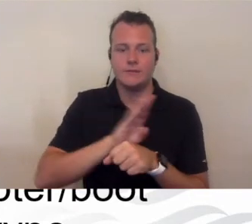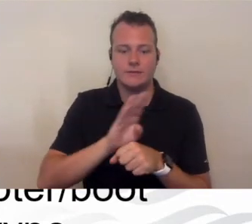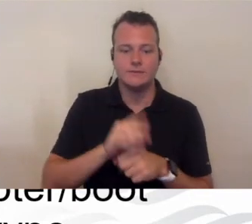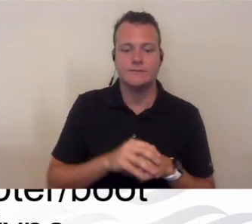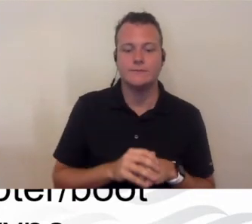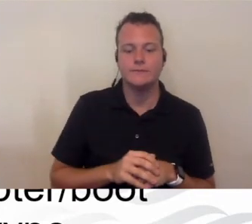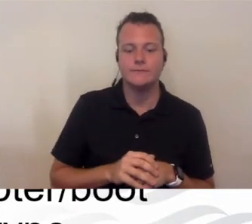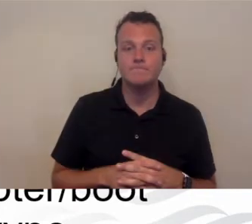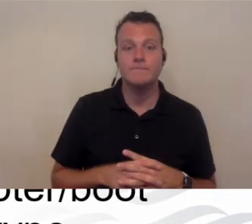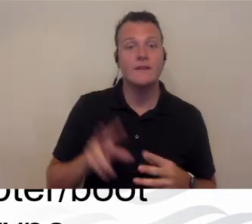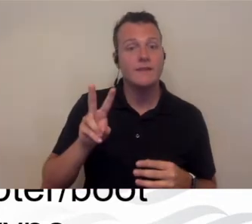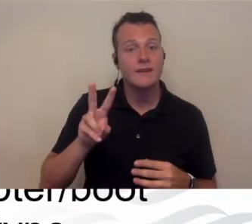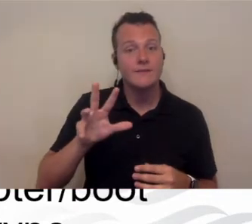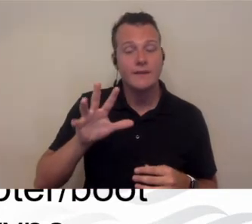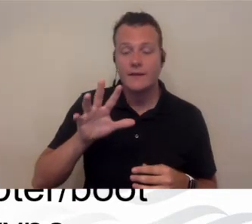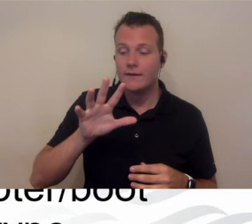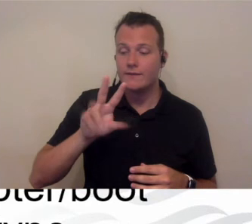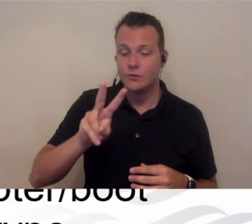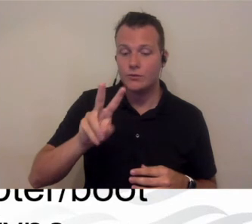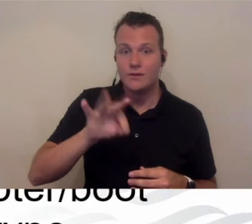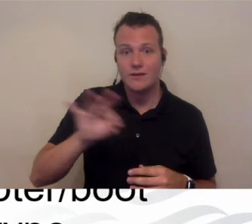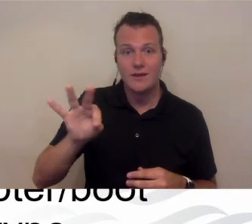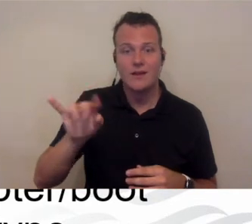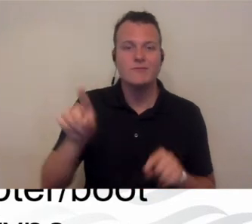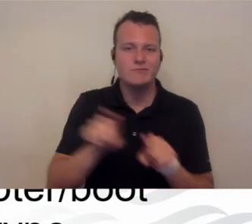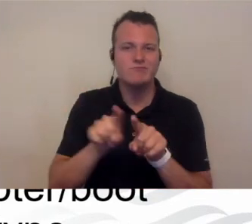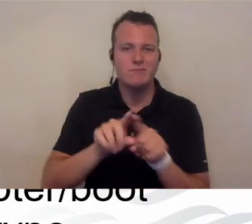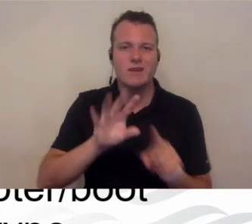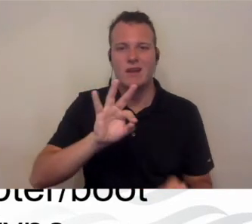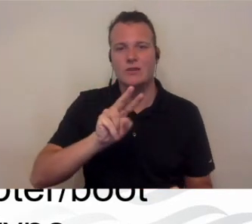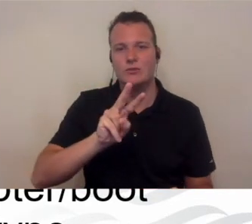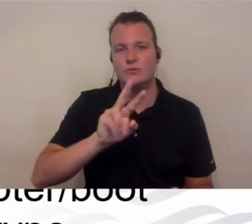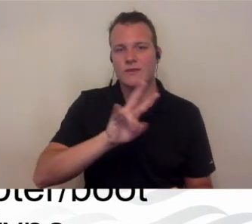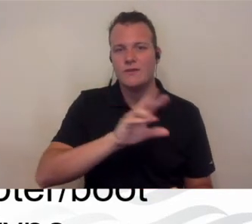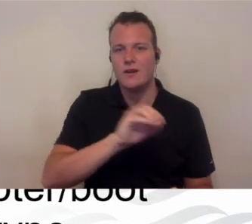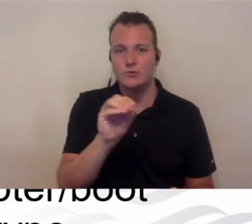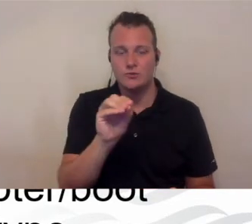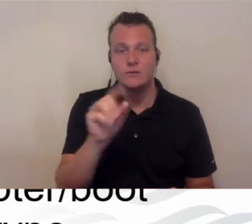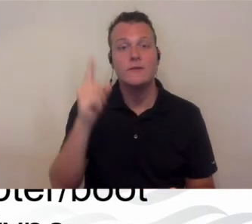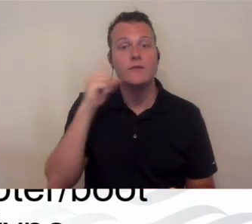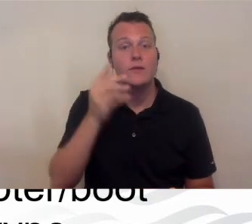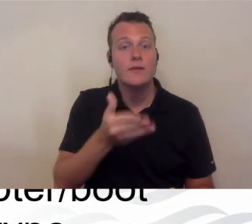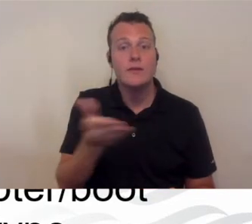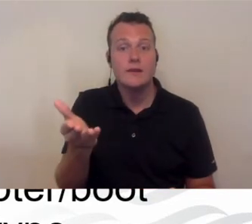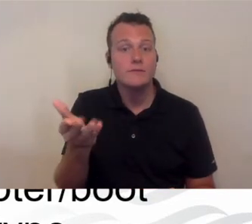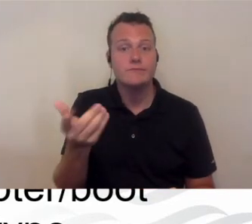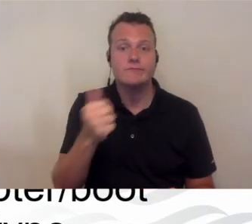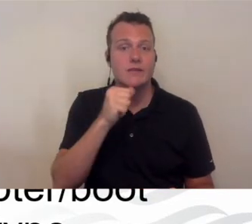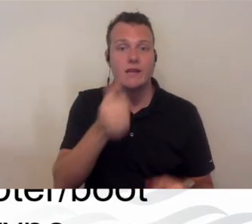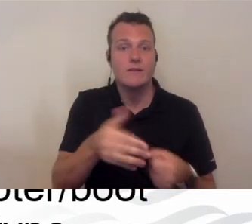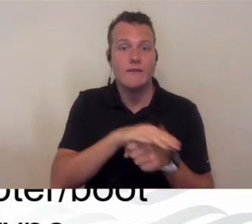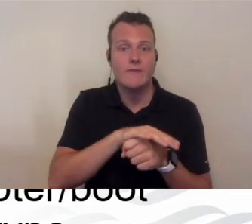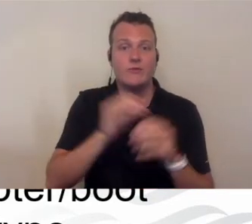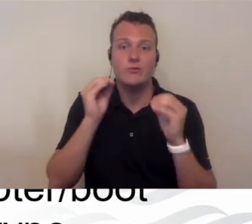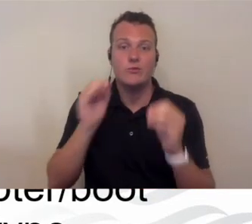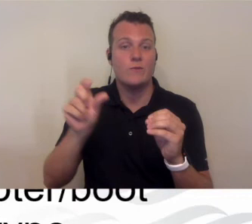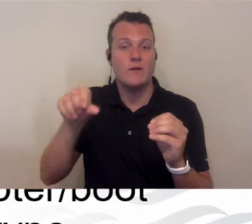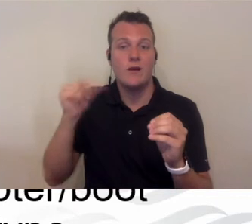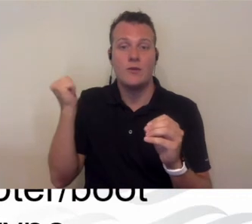lyric practice. B5299 is like 92700. It's for things that aren't covered that have no